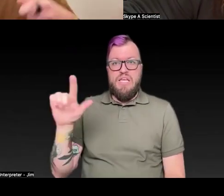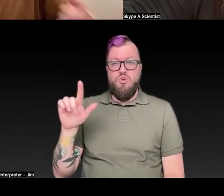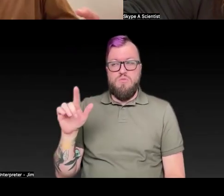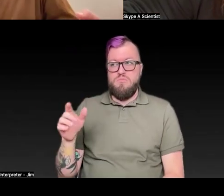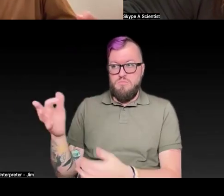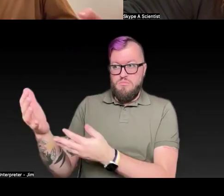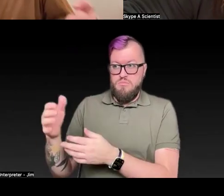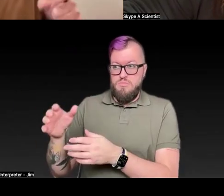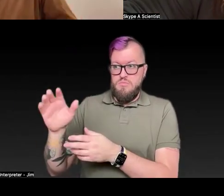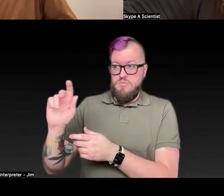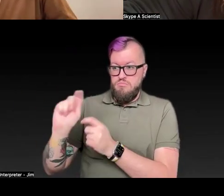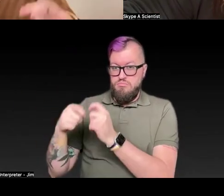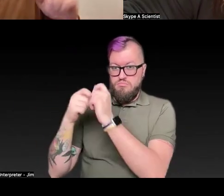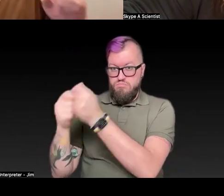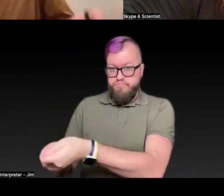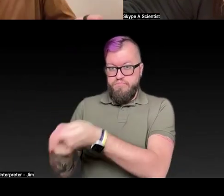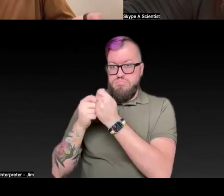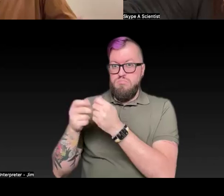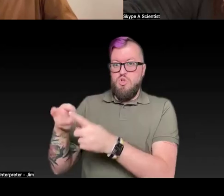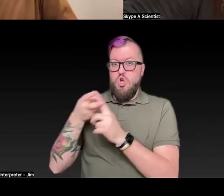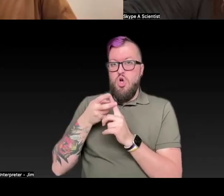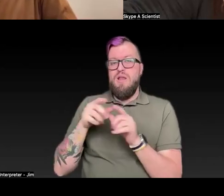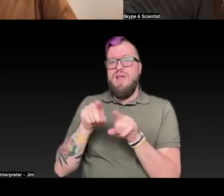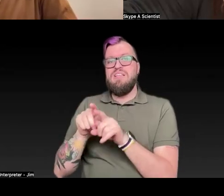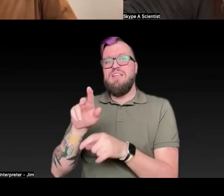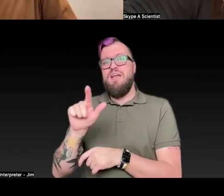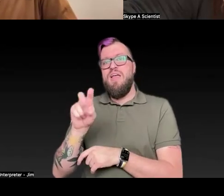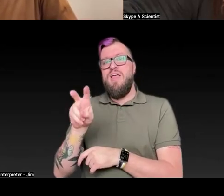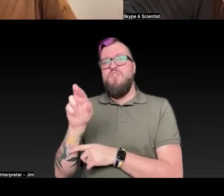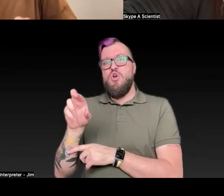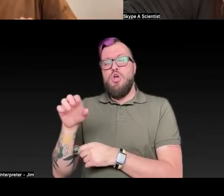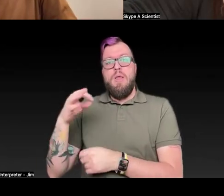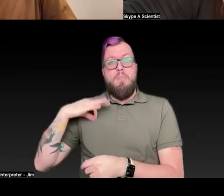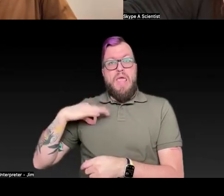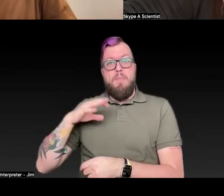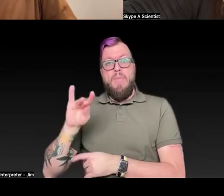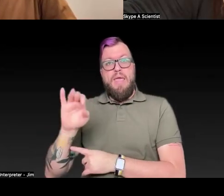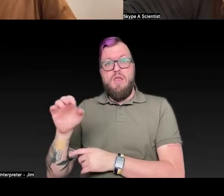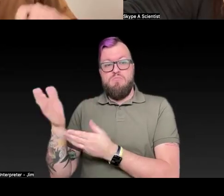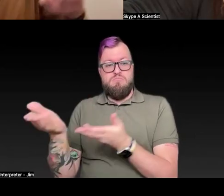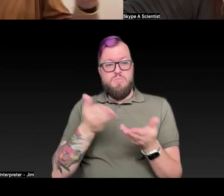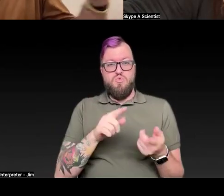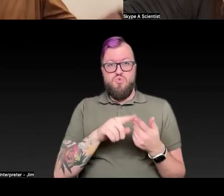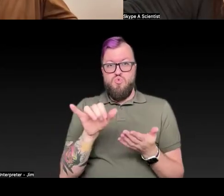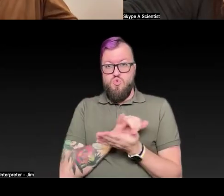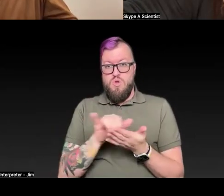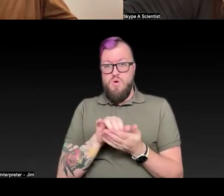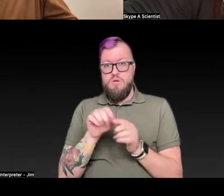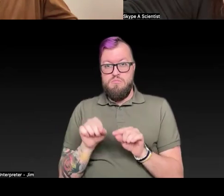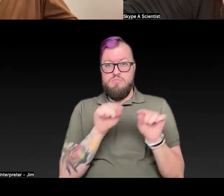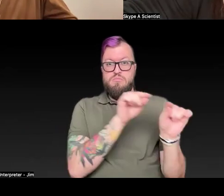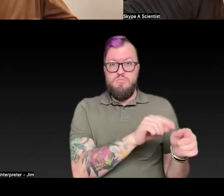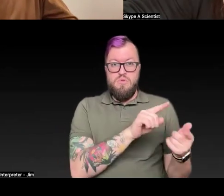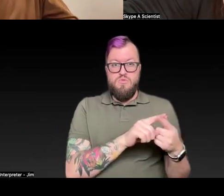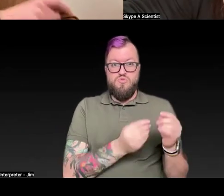is caught as an elver in Maine, shipped to New York, and then shipped from there to a growing pound in